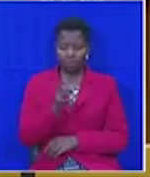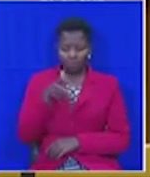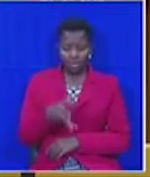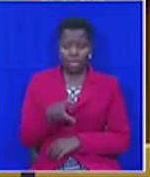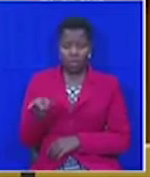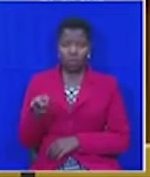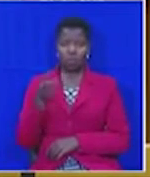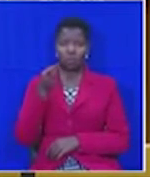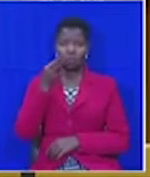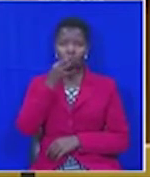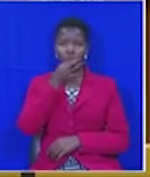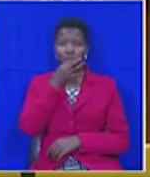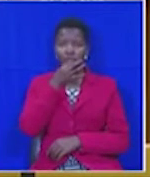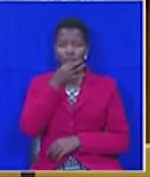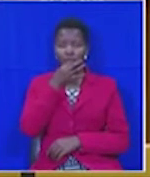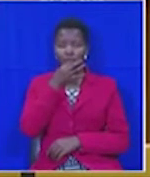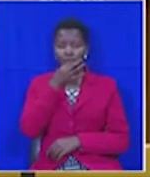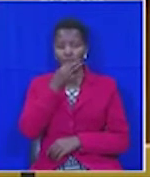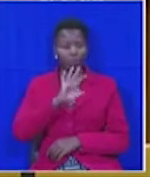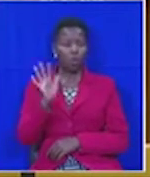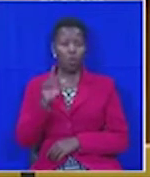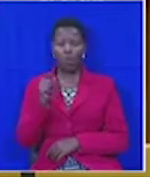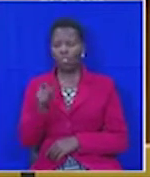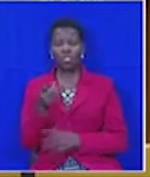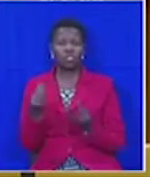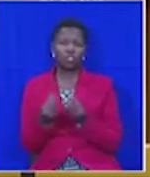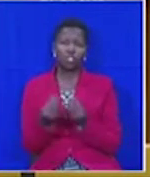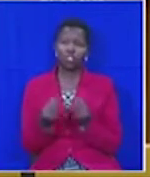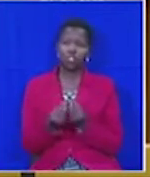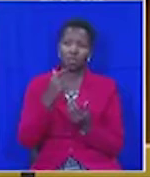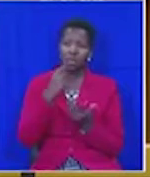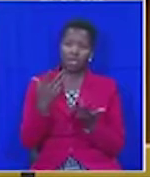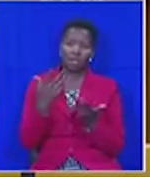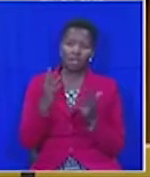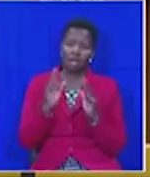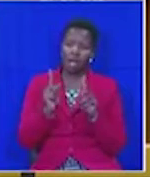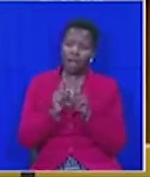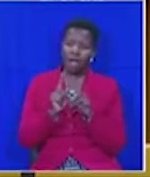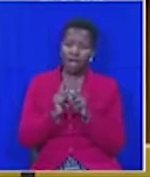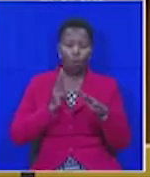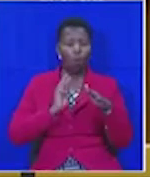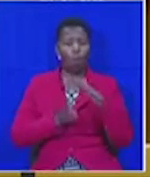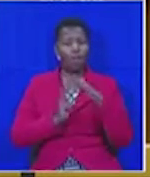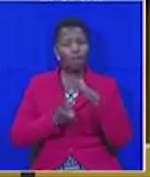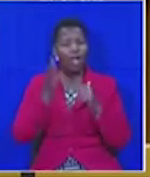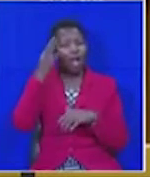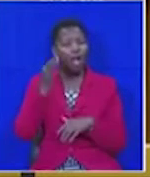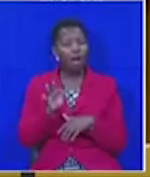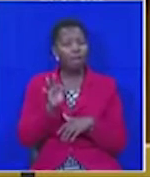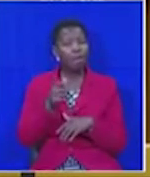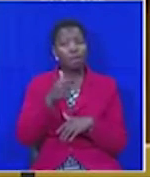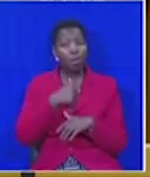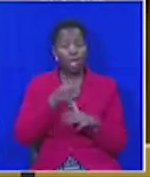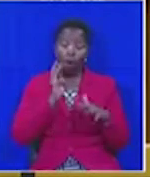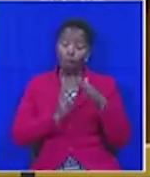say these things will make us a welfare state. We are a developmental state. We are not a